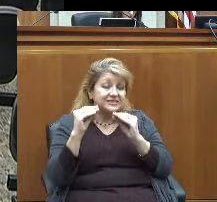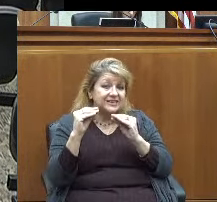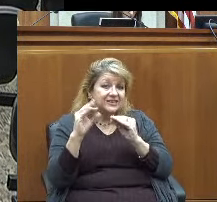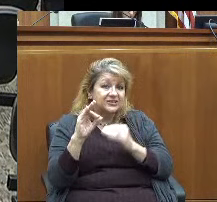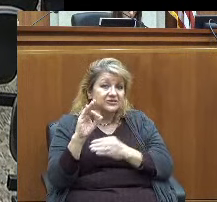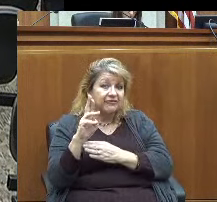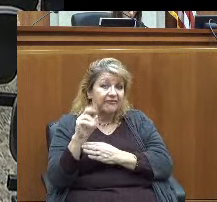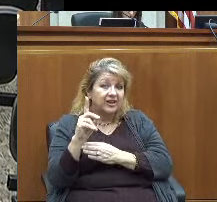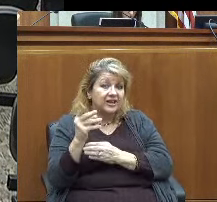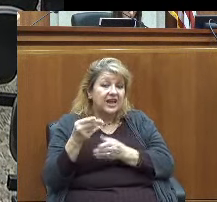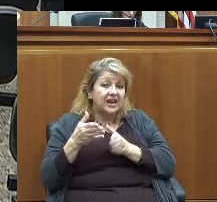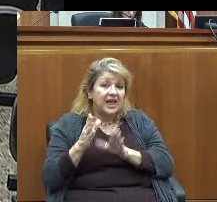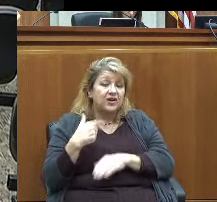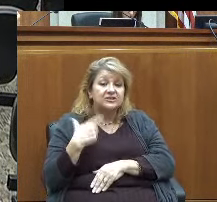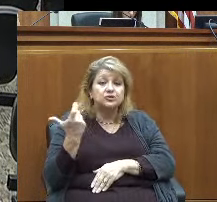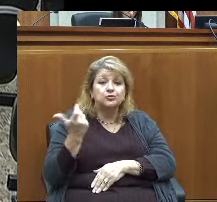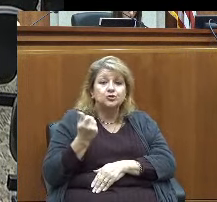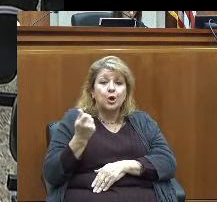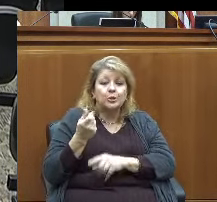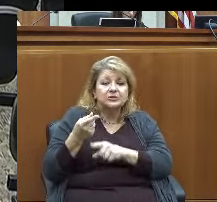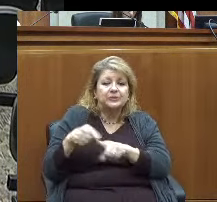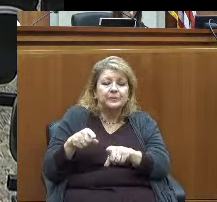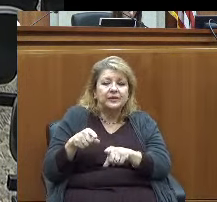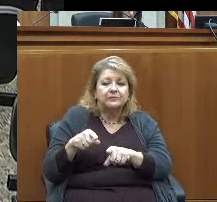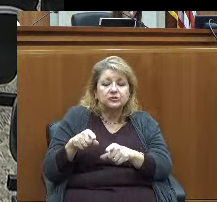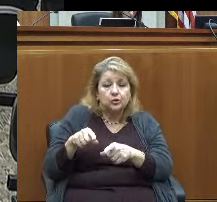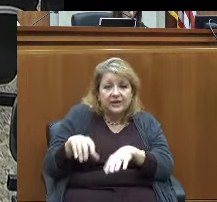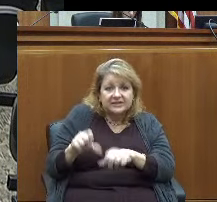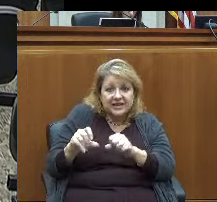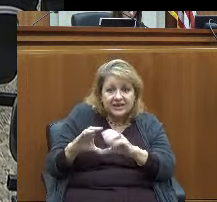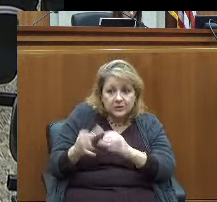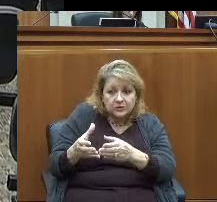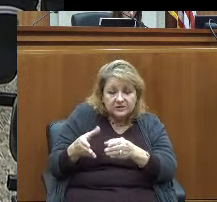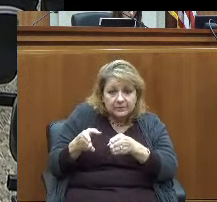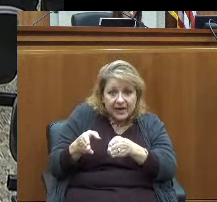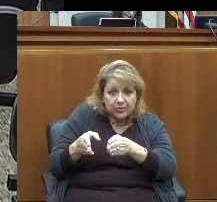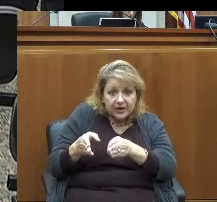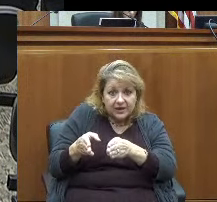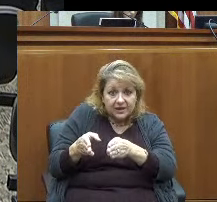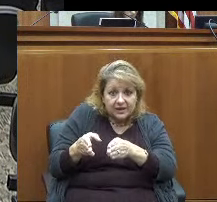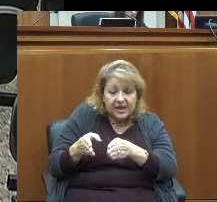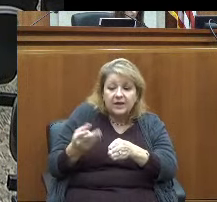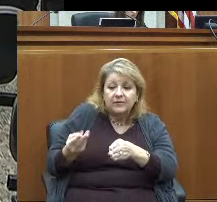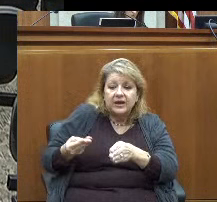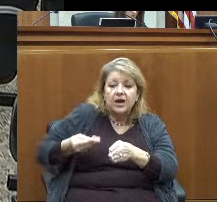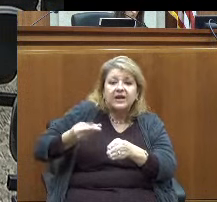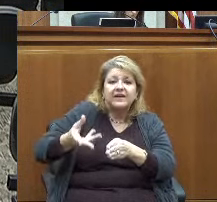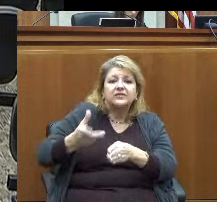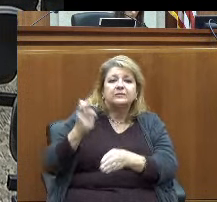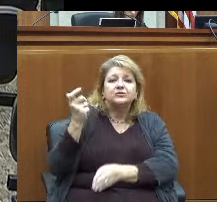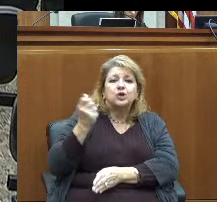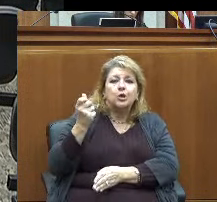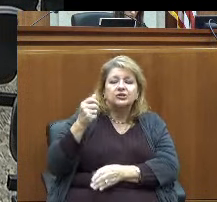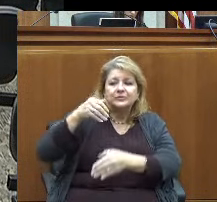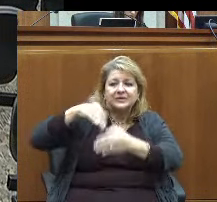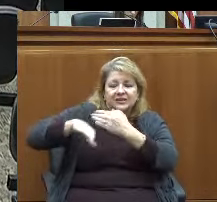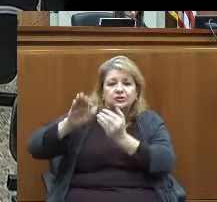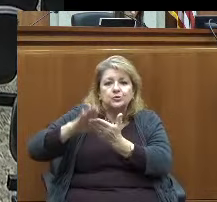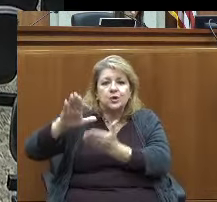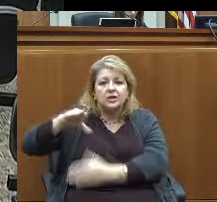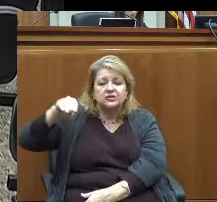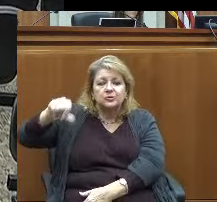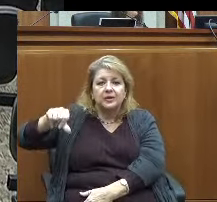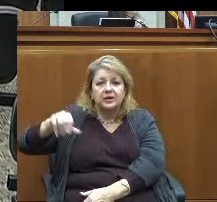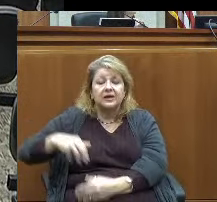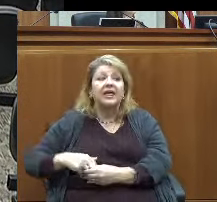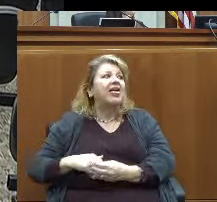allows us to scholarship those students into college, those who would like to be future educators. So they have a great